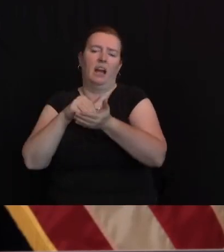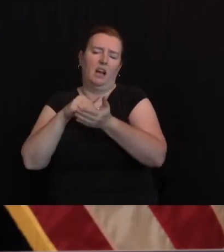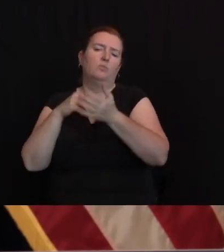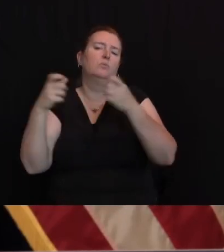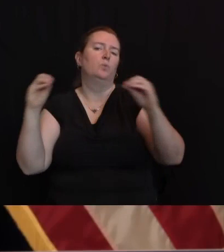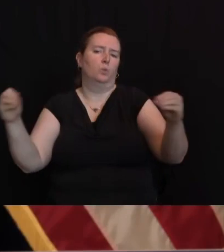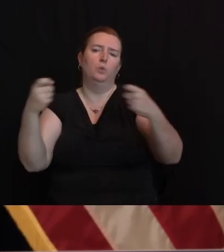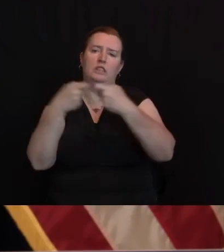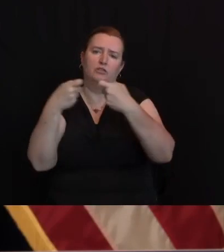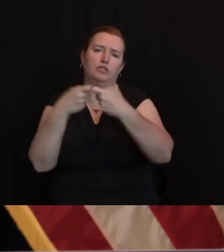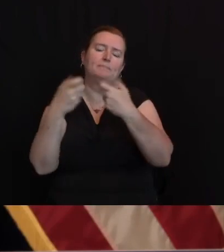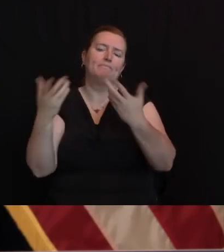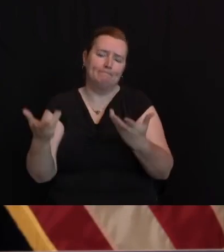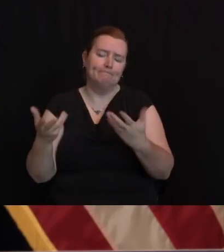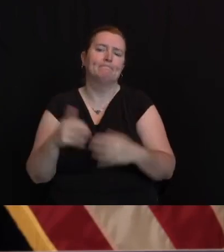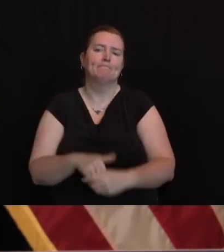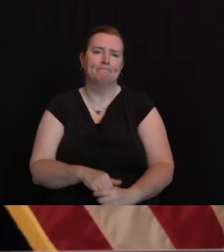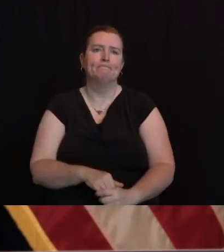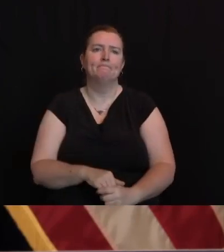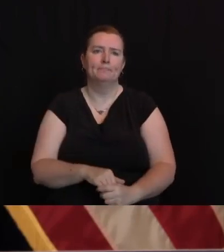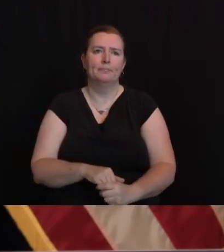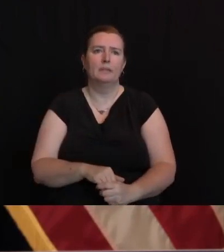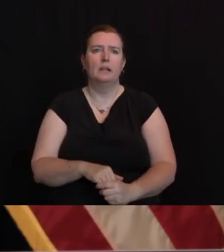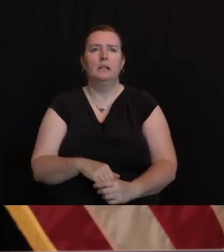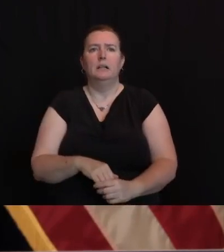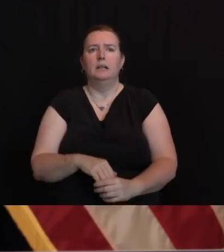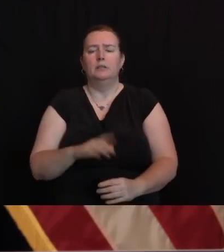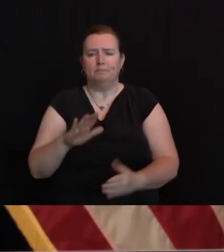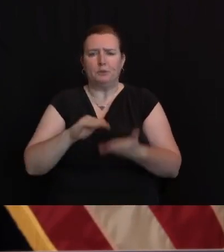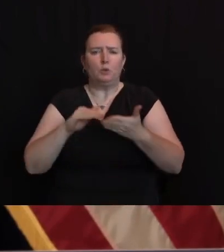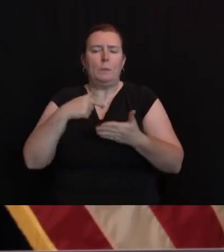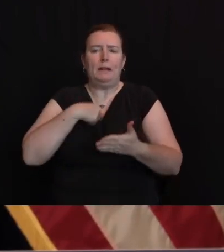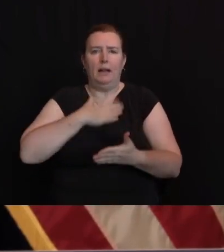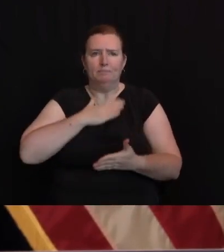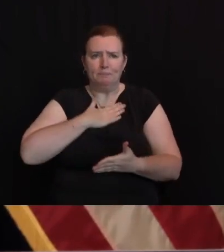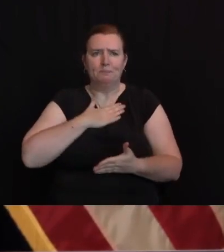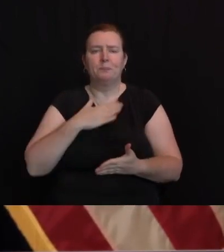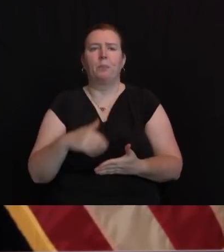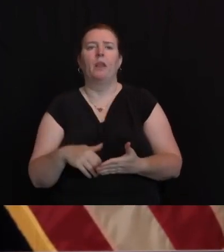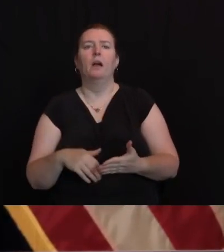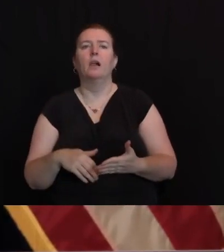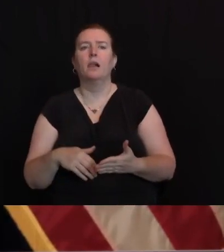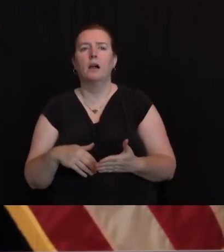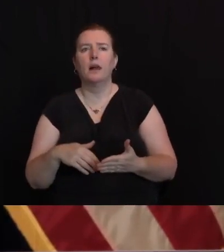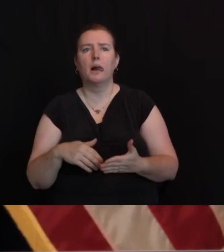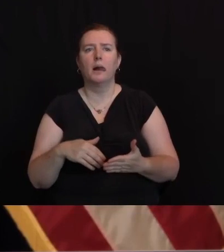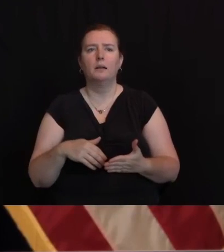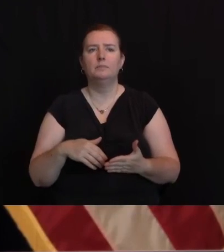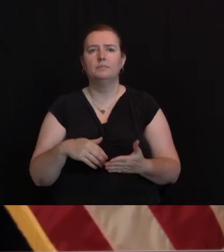So we have, almost 500,000 people who have been restored.